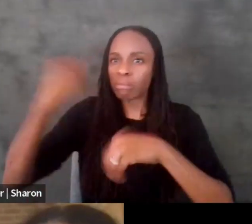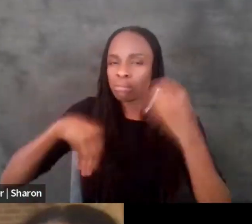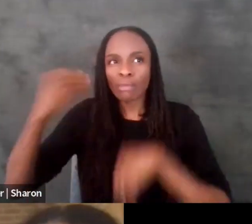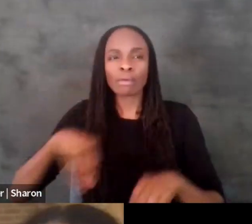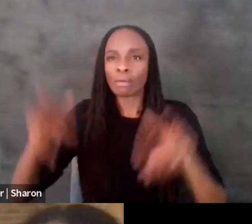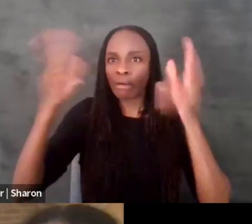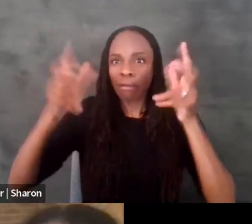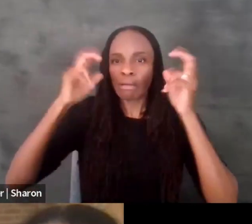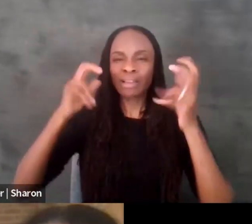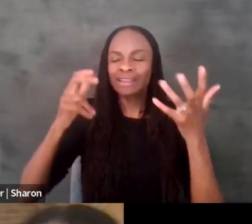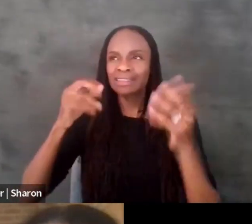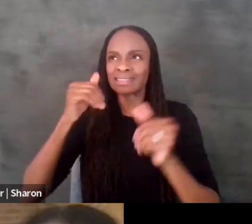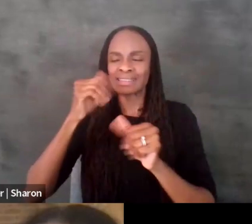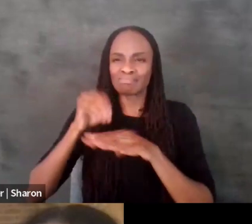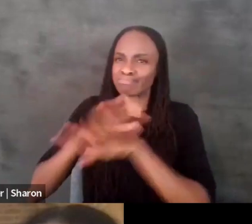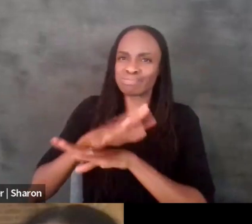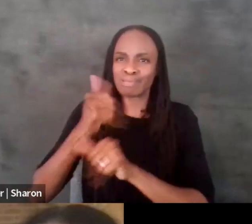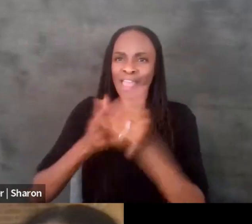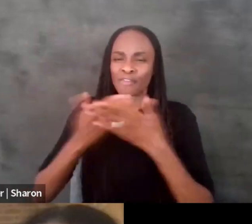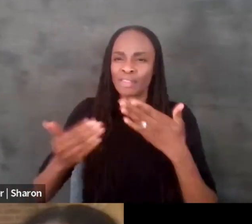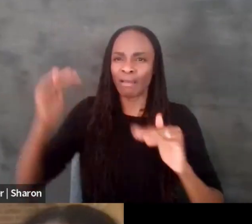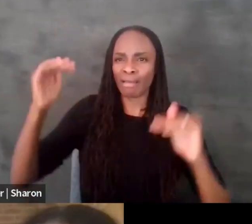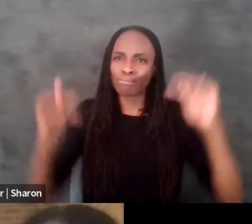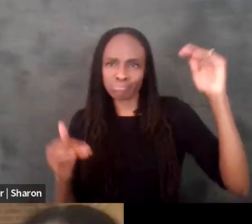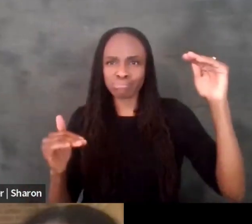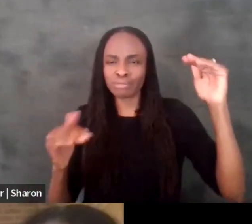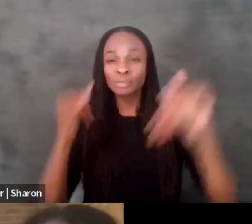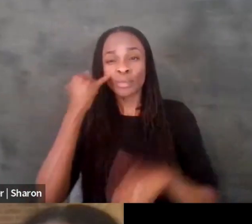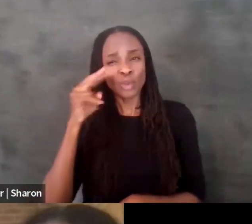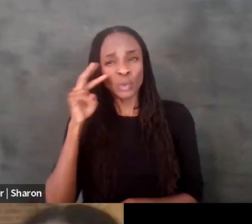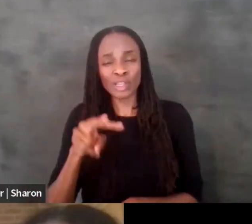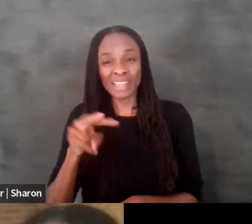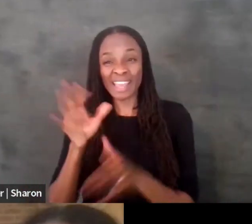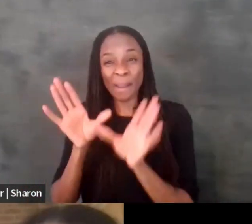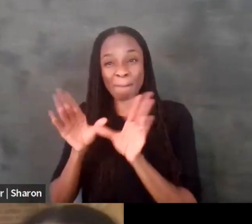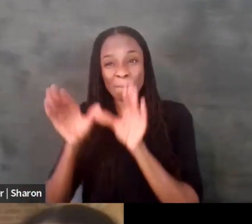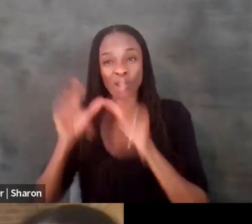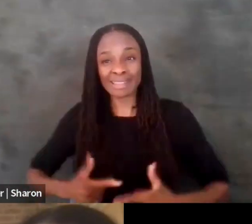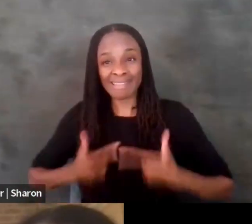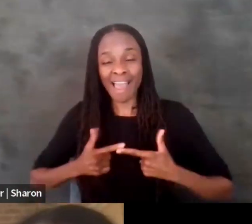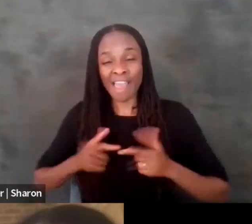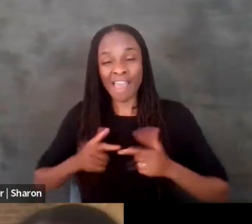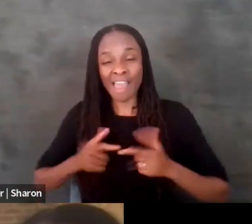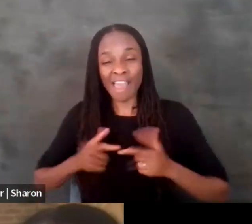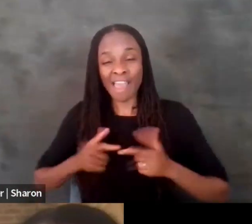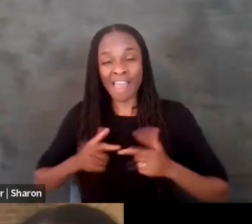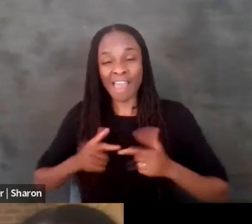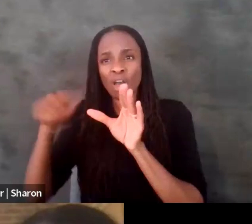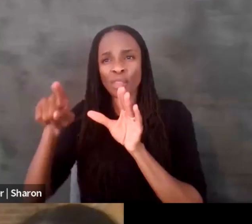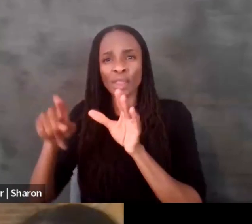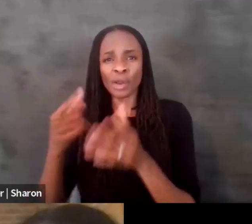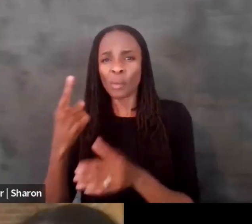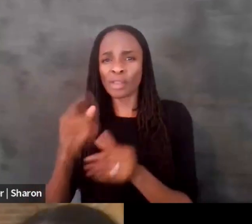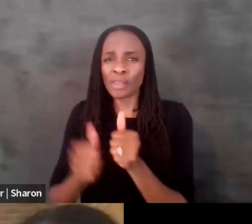off balance. Now, when you look at a moth's mm, life, the moths are one of the most crucial creatures